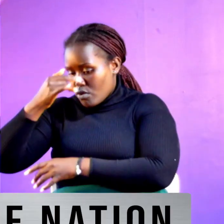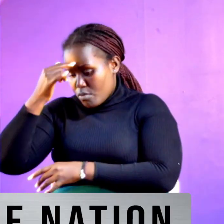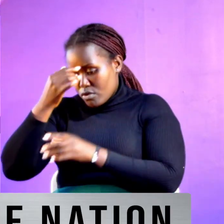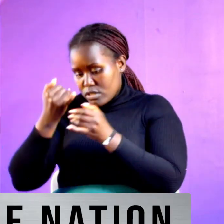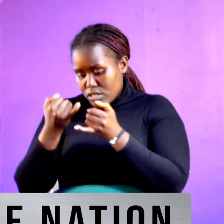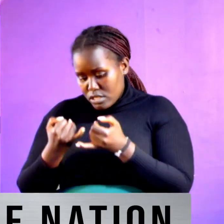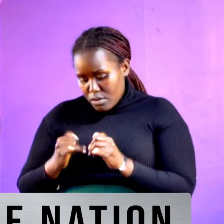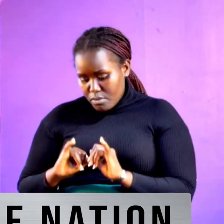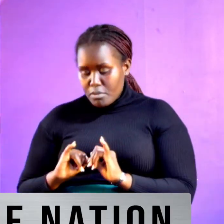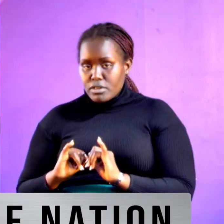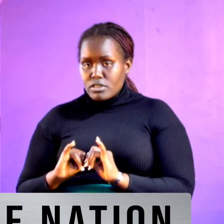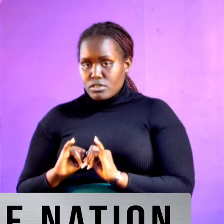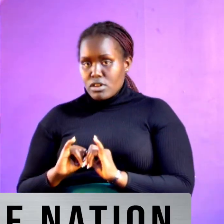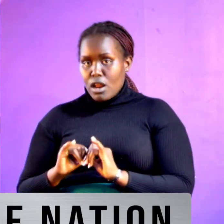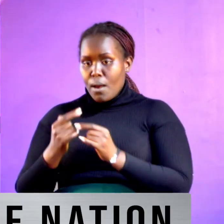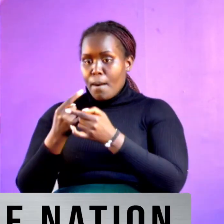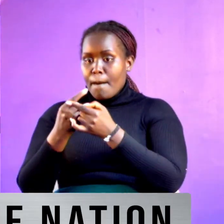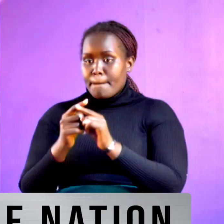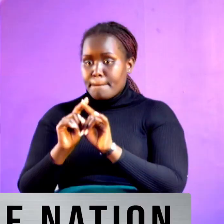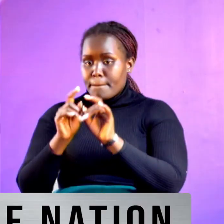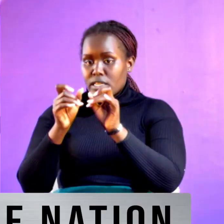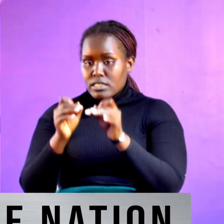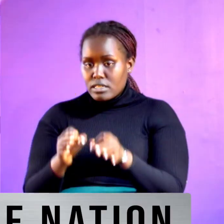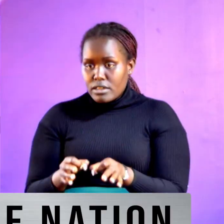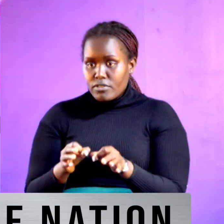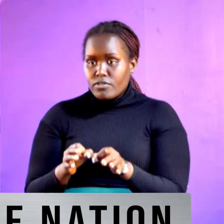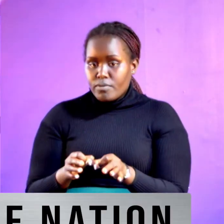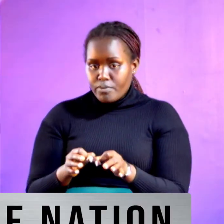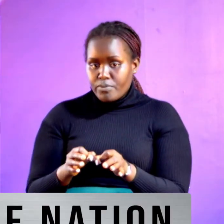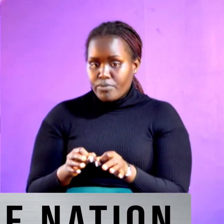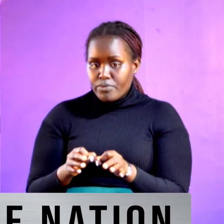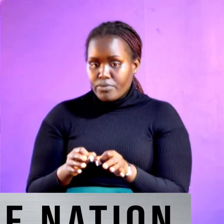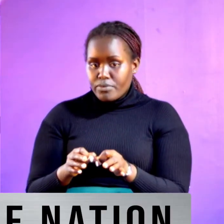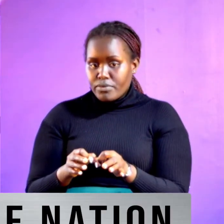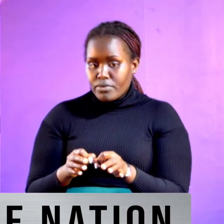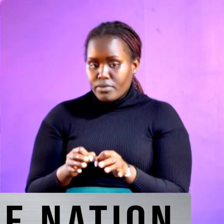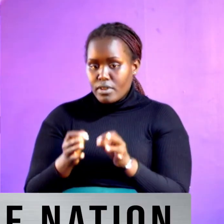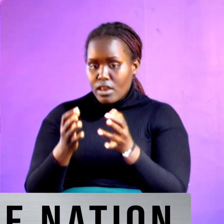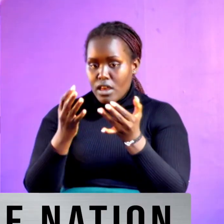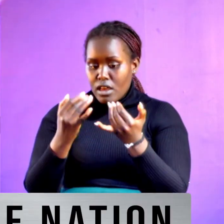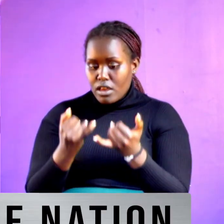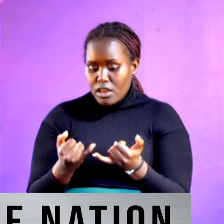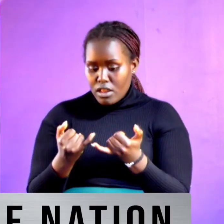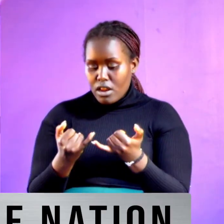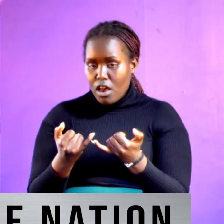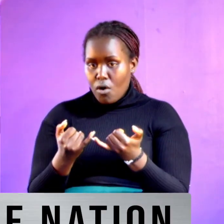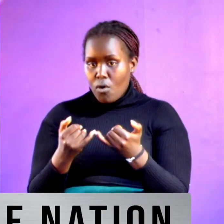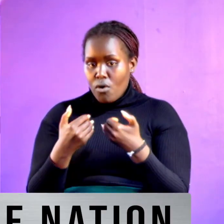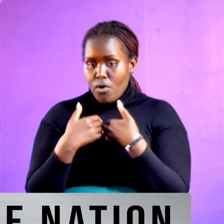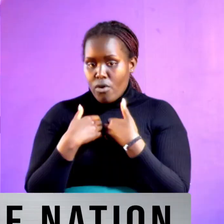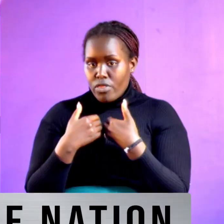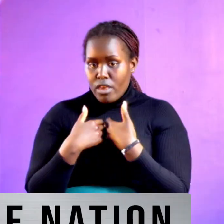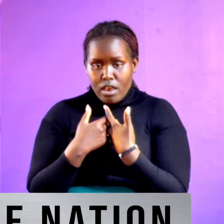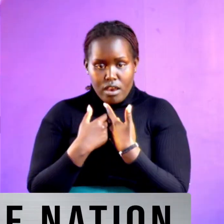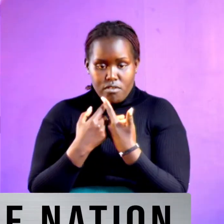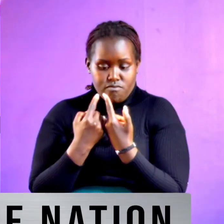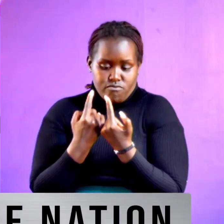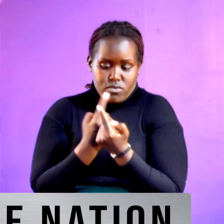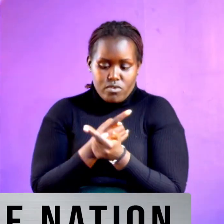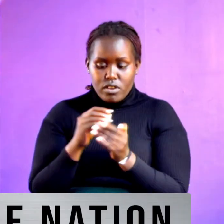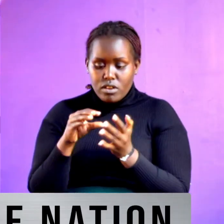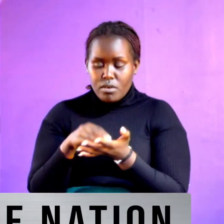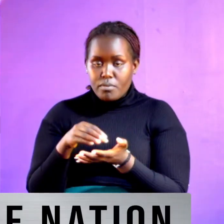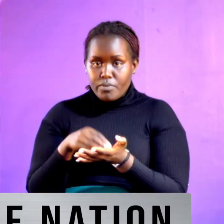by the state. Okay. But if they, you know, now that they have ministerial positions, and they